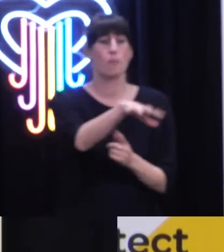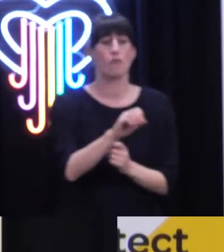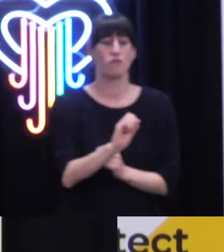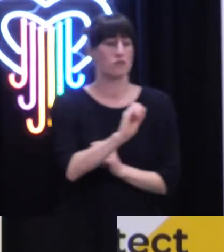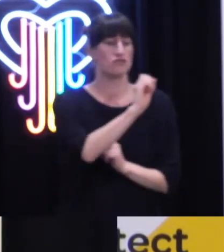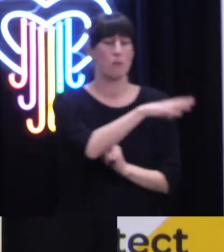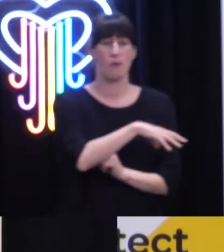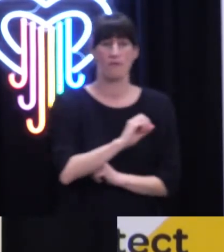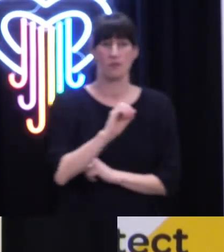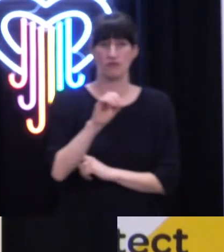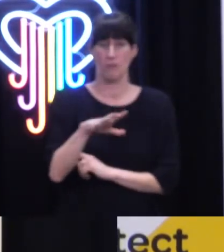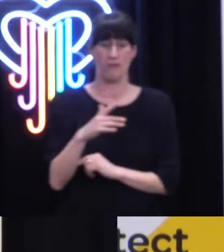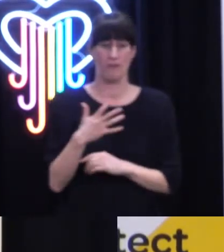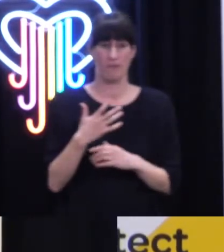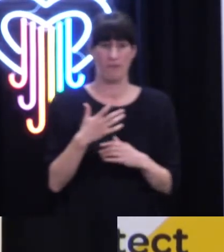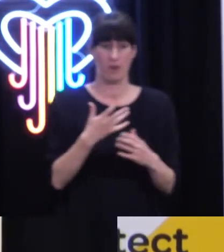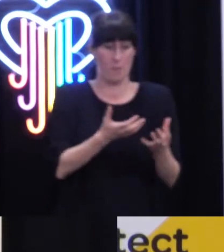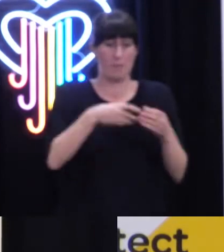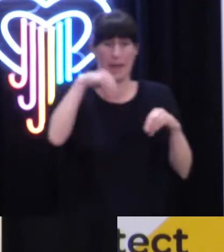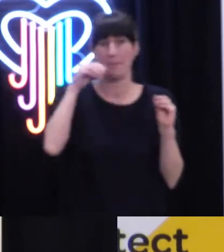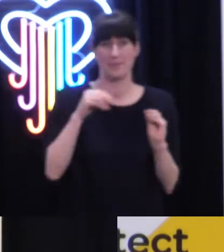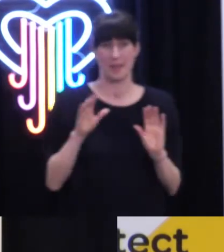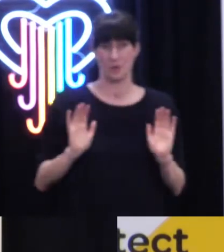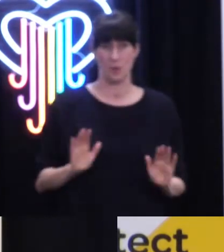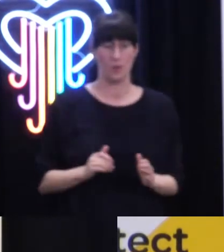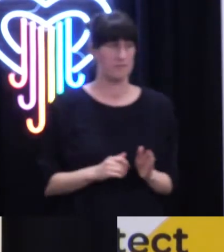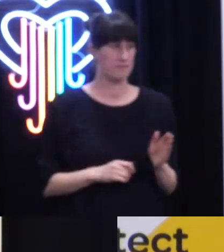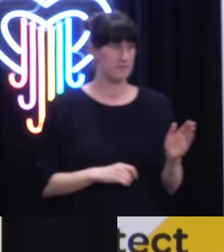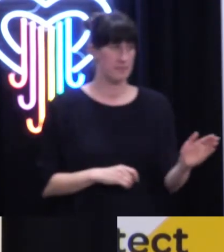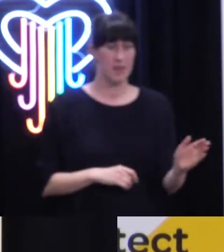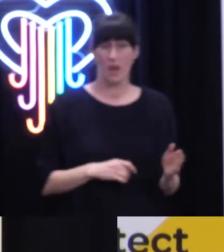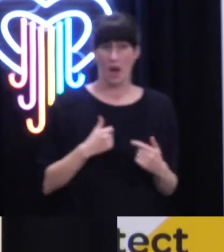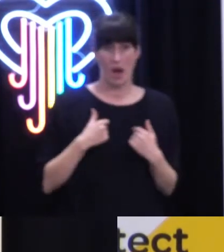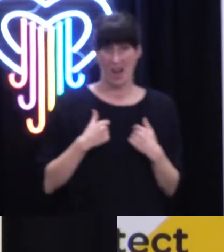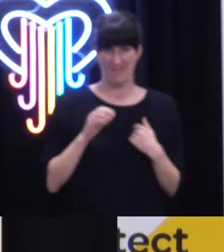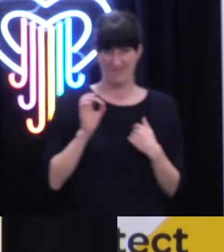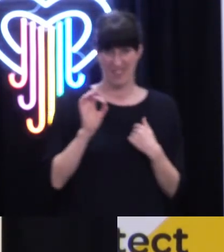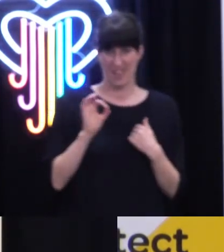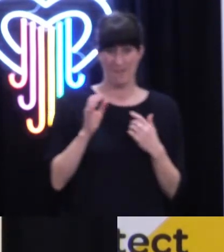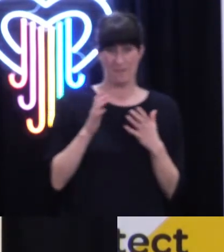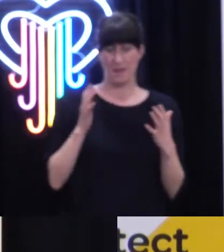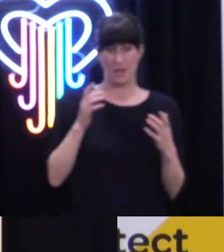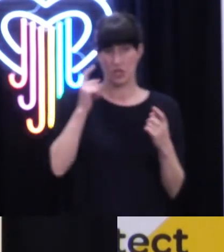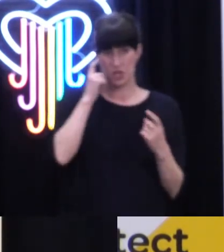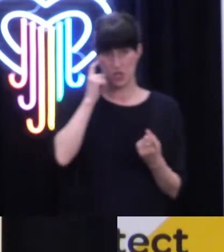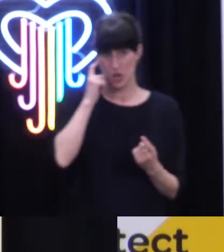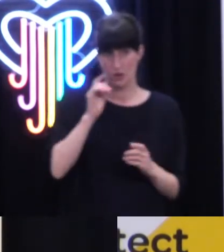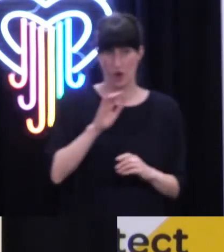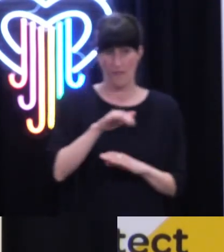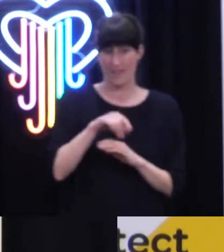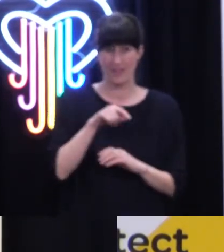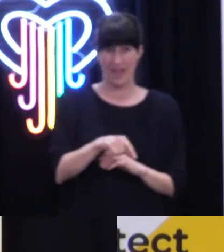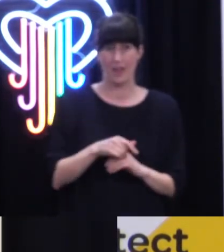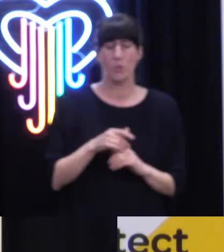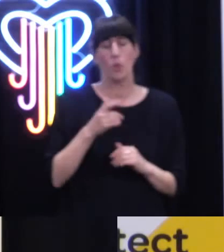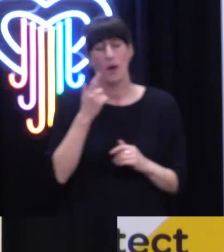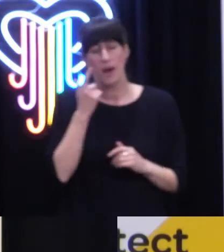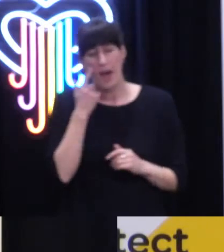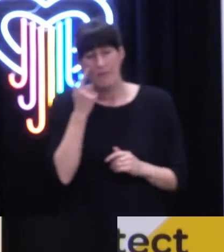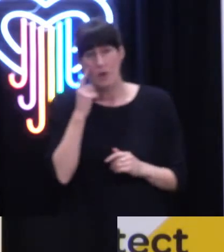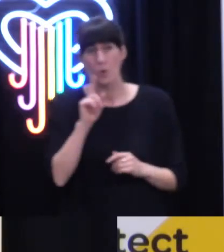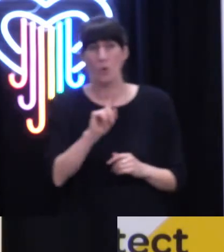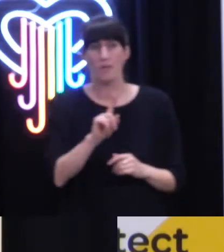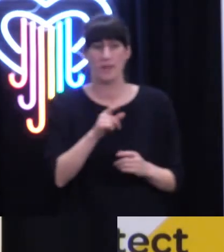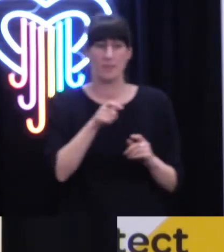and that will all be part of the contact tracing. Yeah, I don't have particular concern. We'll see what comes out of the interviews. I mean, the good thing is this person